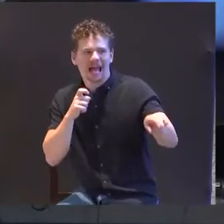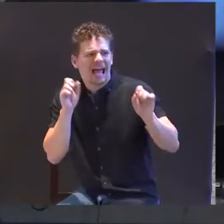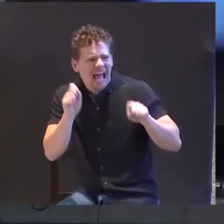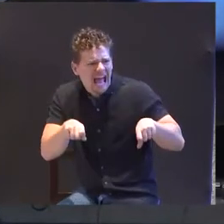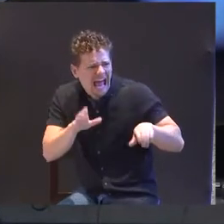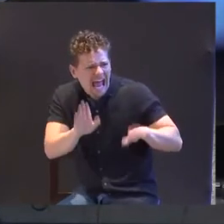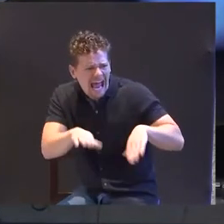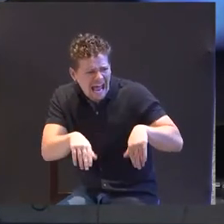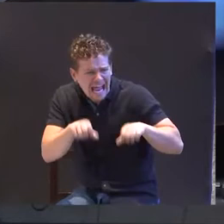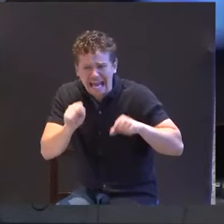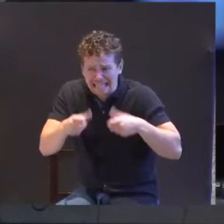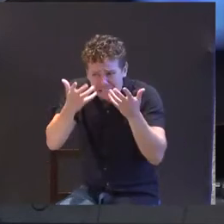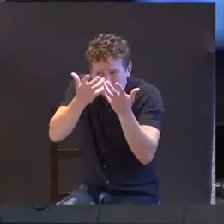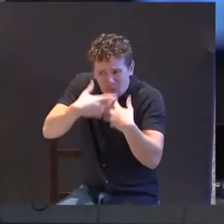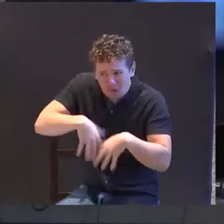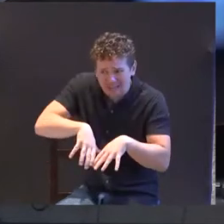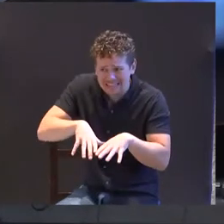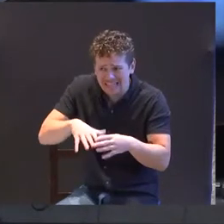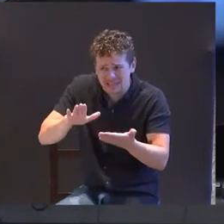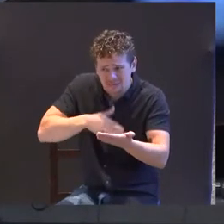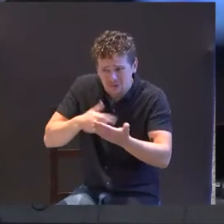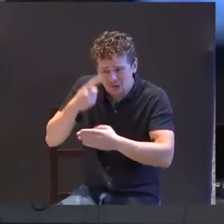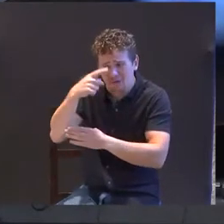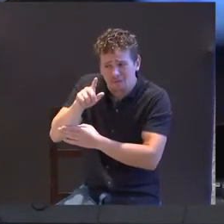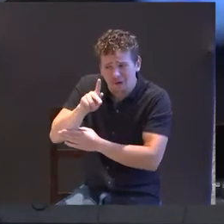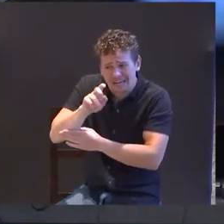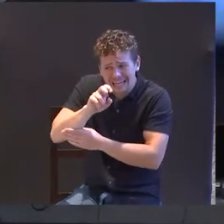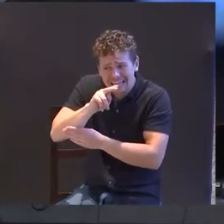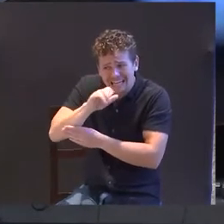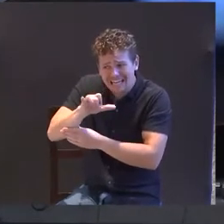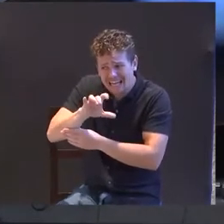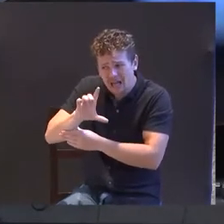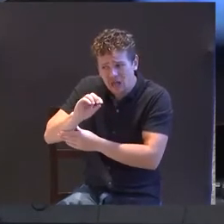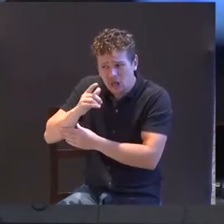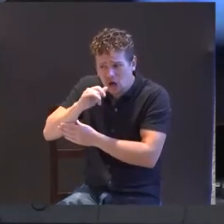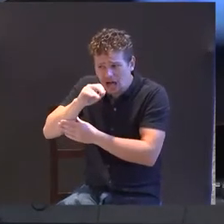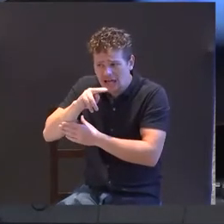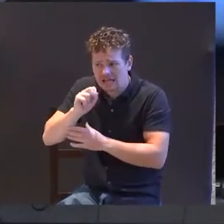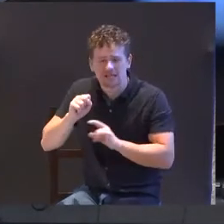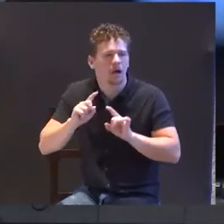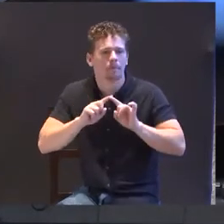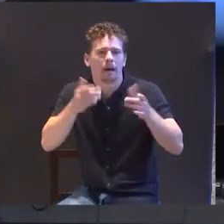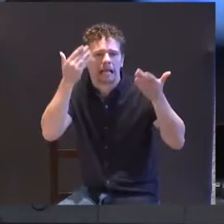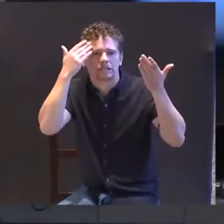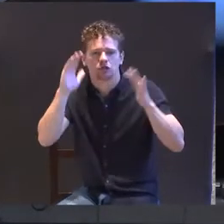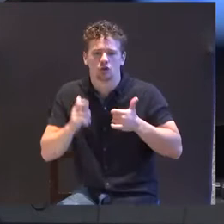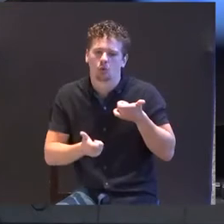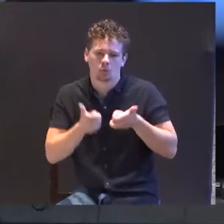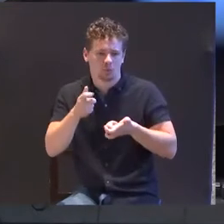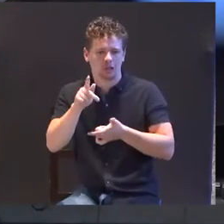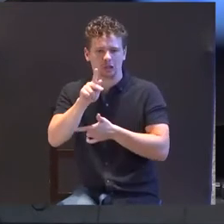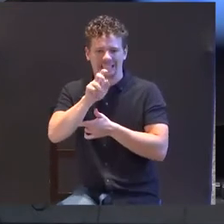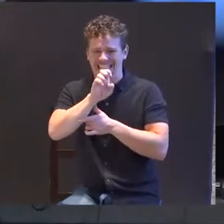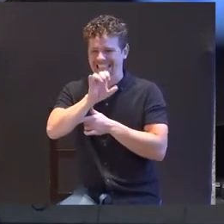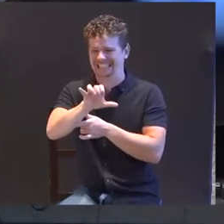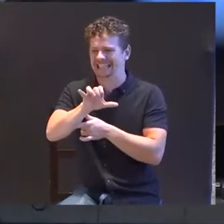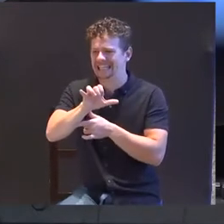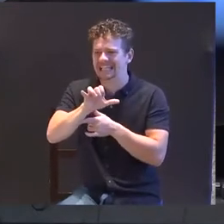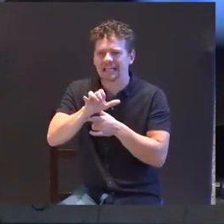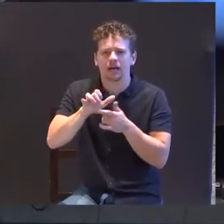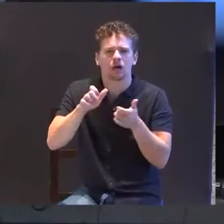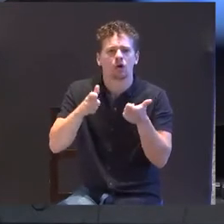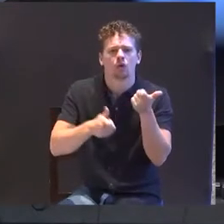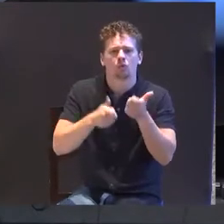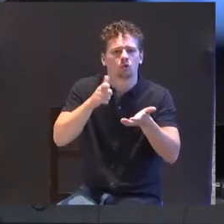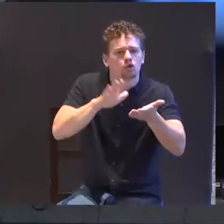song for Kenny Loggins? And I said, yes. But I didn't know what key or which arrangement he'd done. So I wrote him down, and then we did